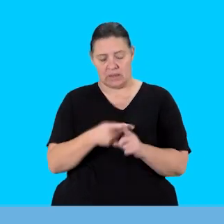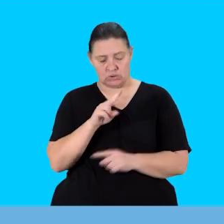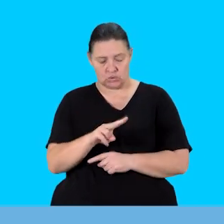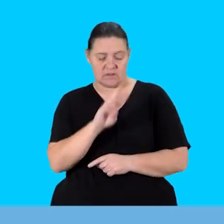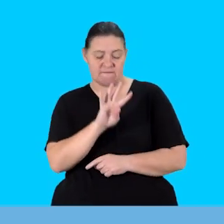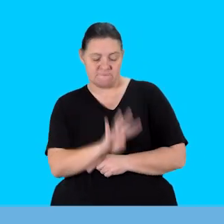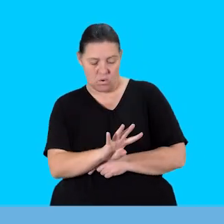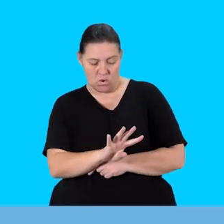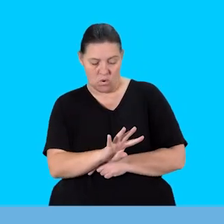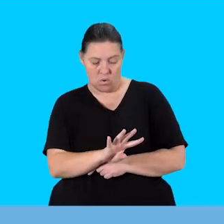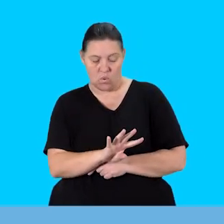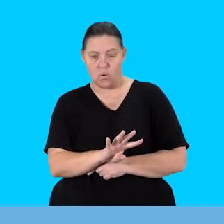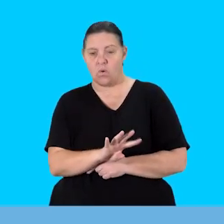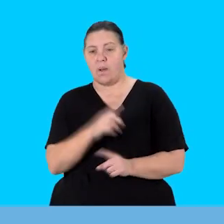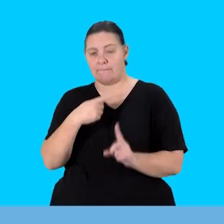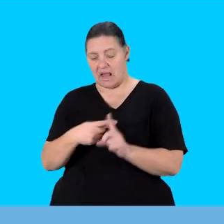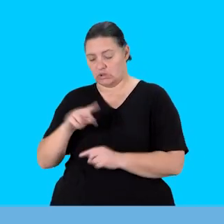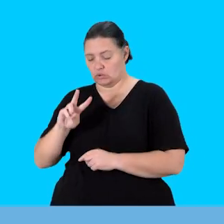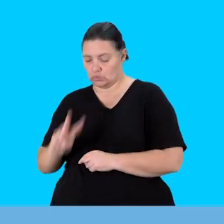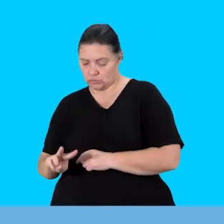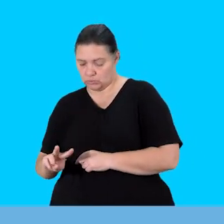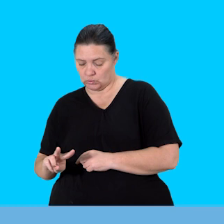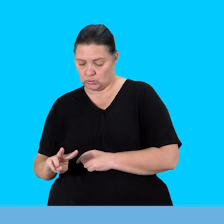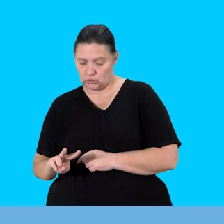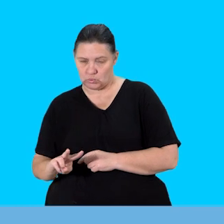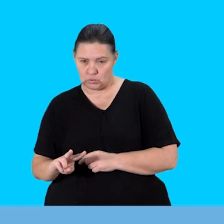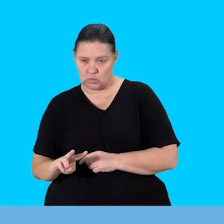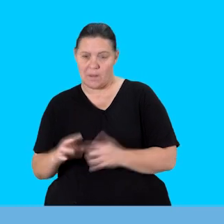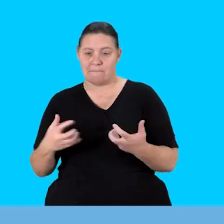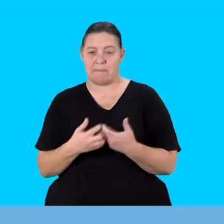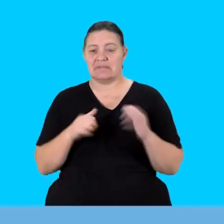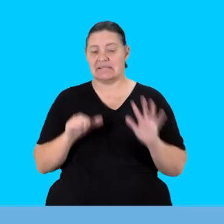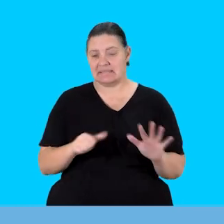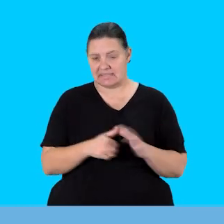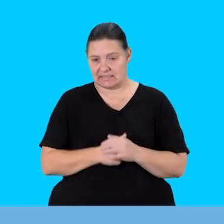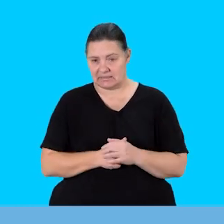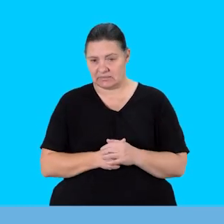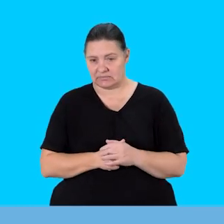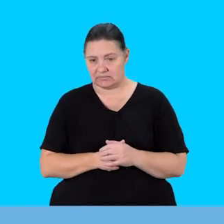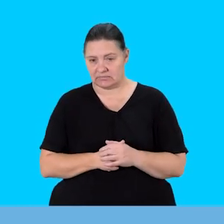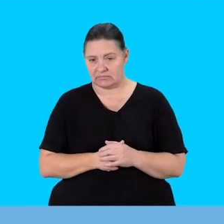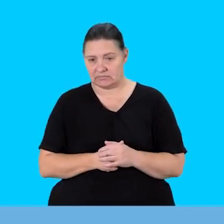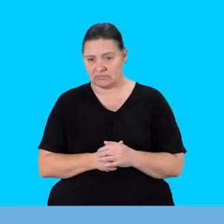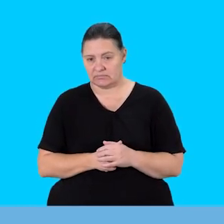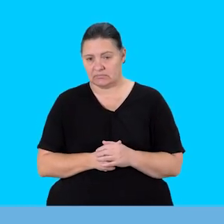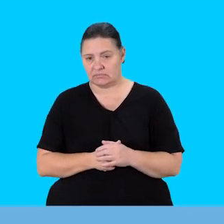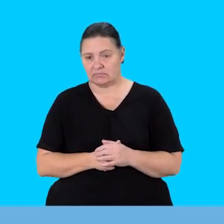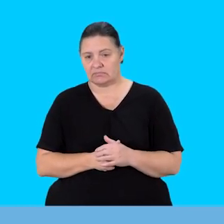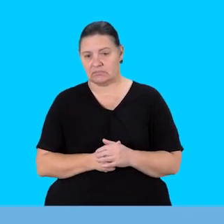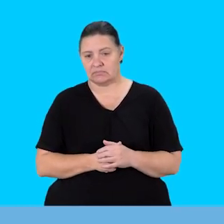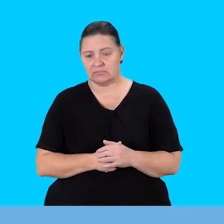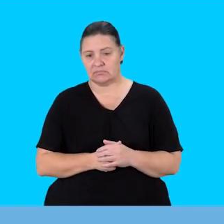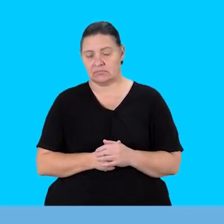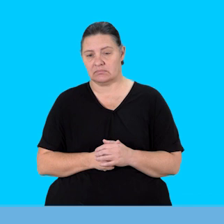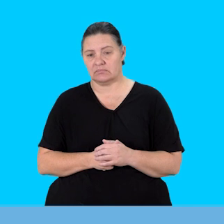times 2, which is going to be 4 oxygen on the left-hand side. Remember, there's still 2 more oxygens there. So in total, on the left-hand